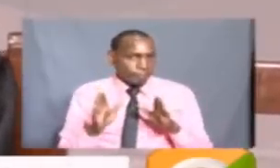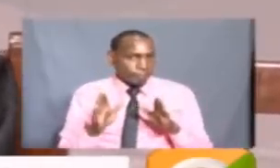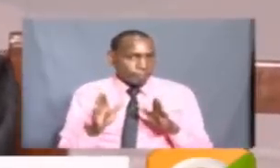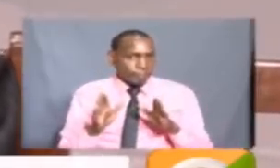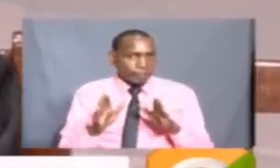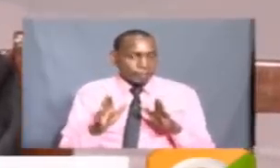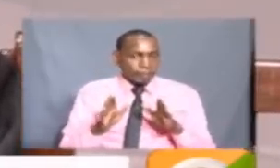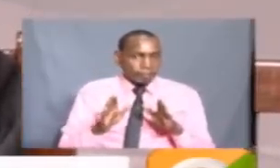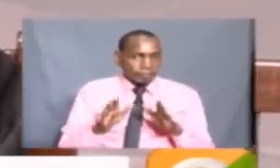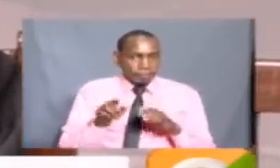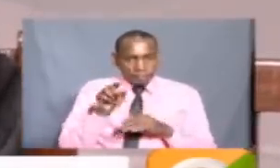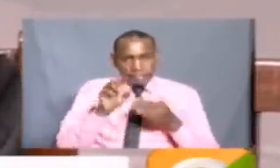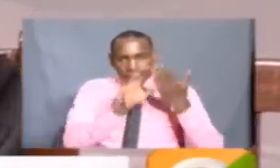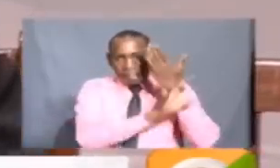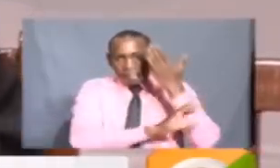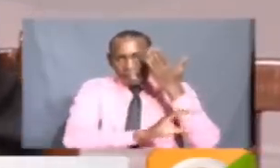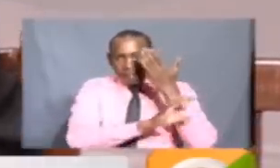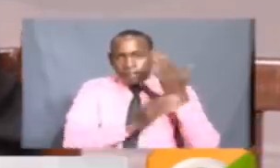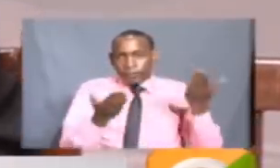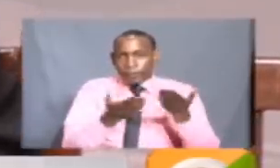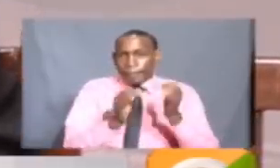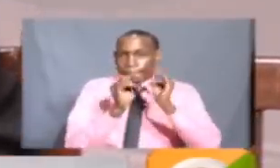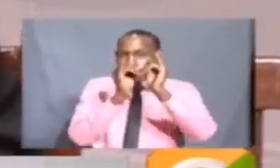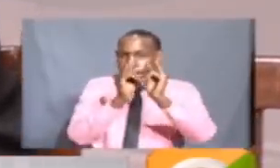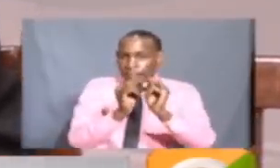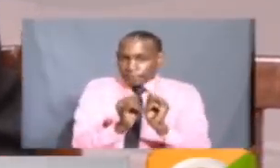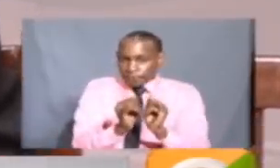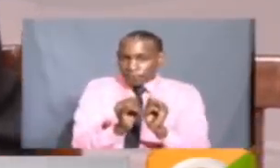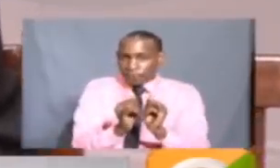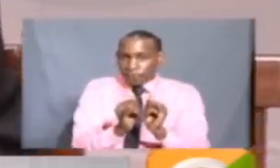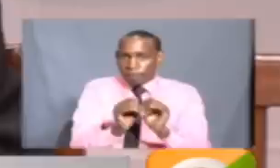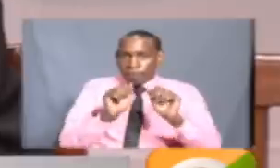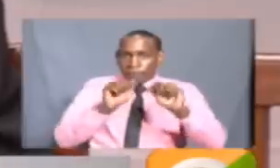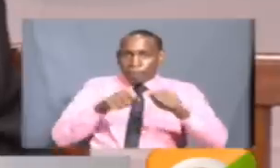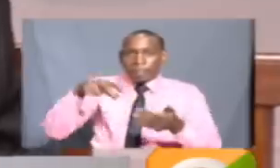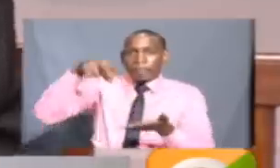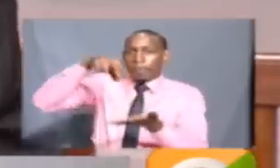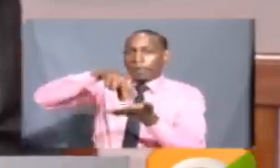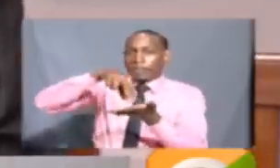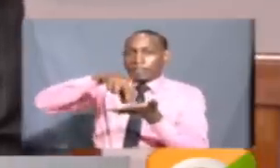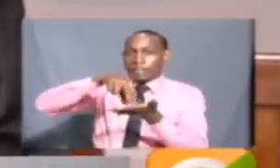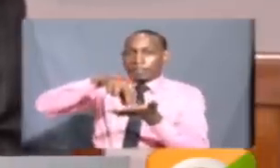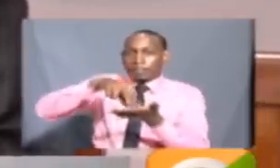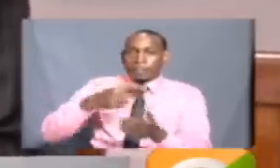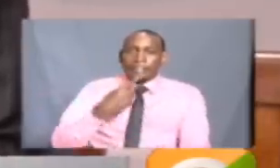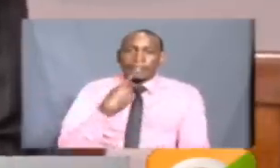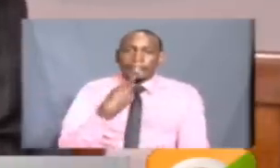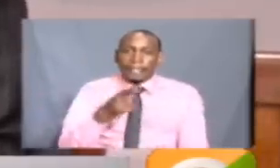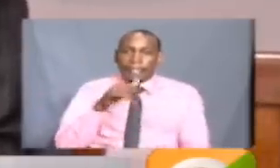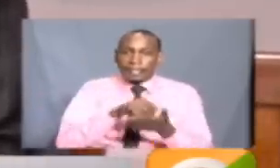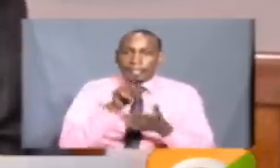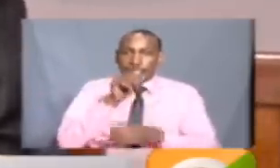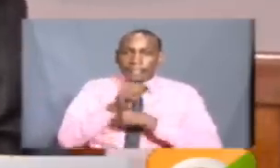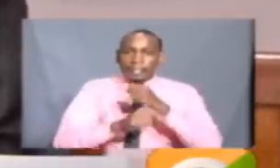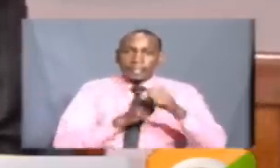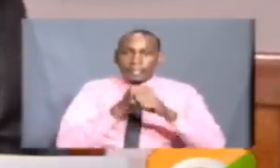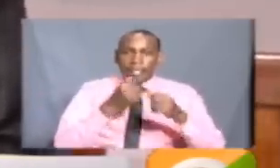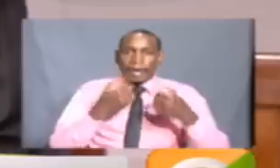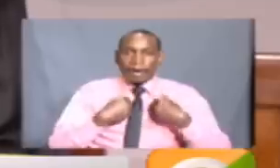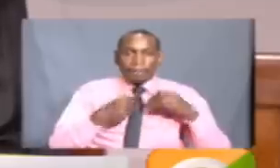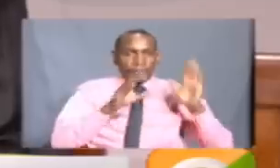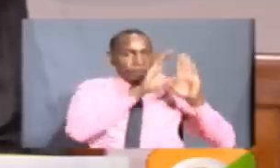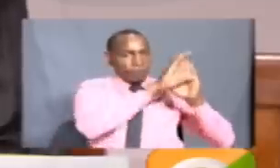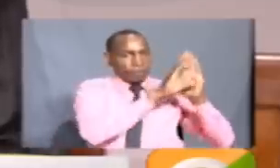one country where an individual can stand up and tell us that this year there's going to be a